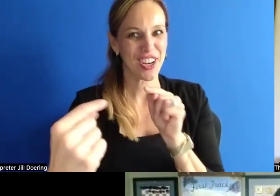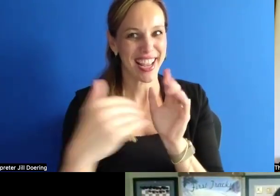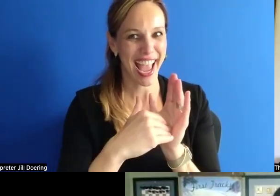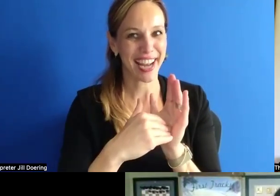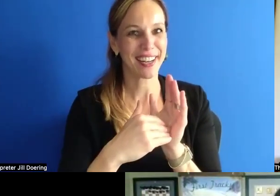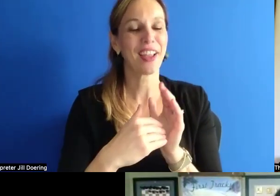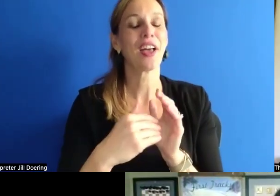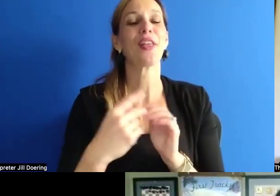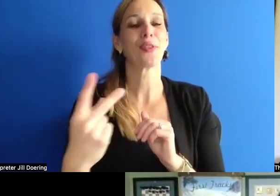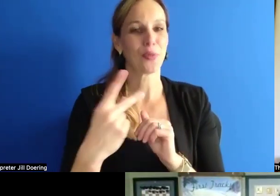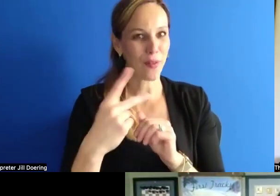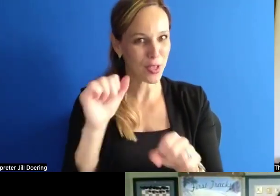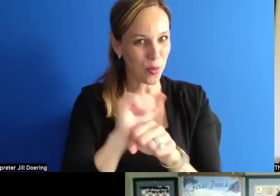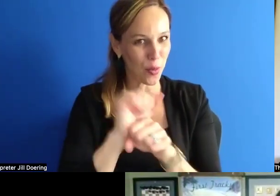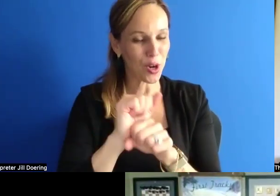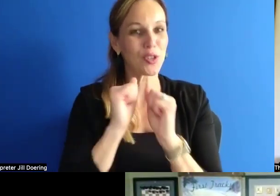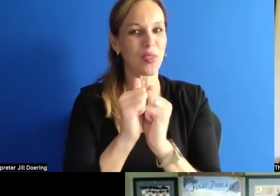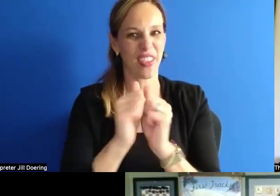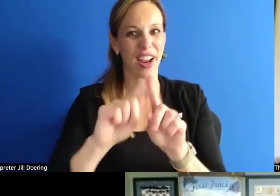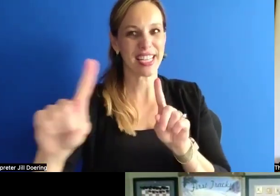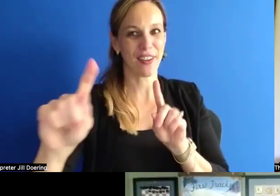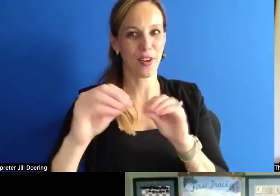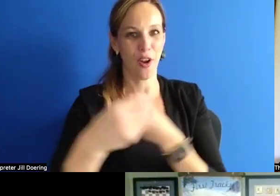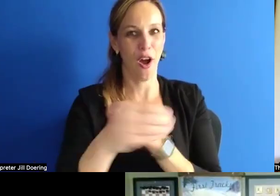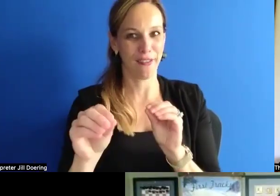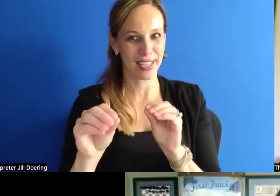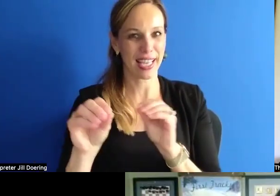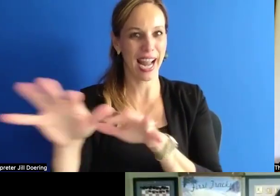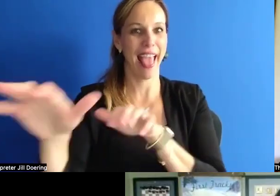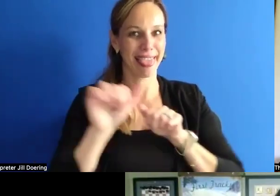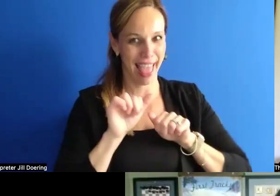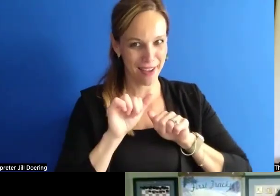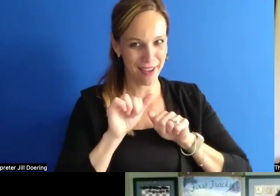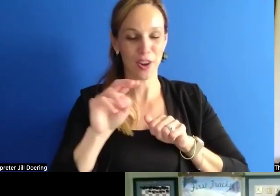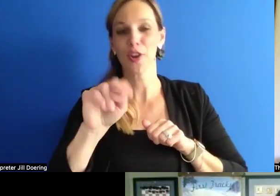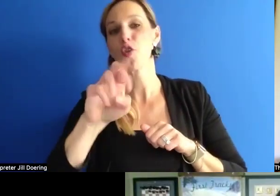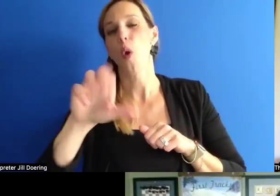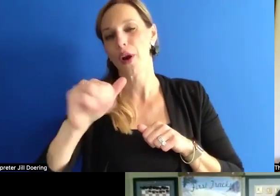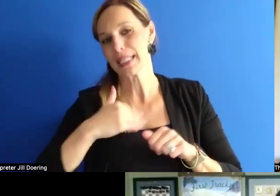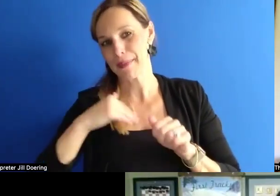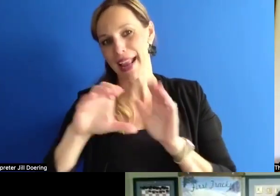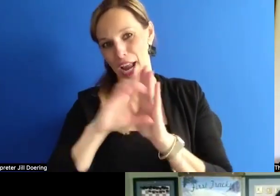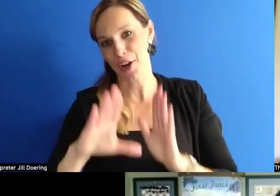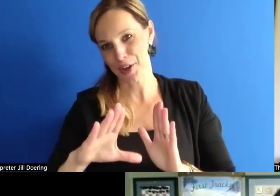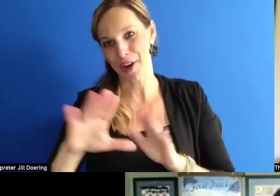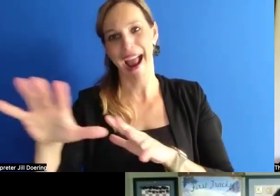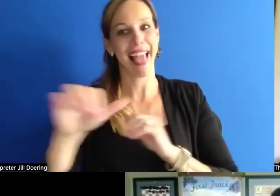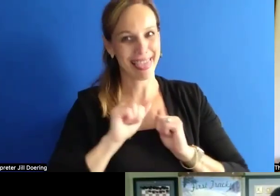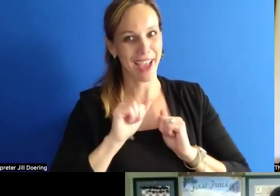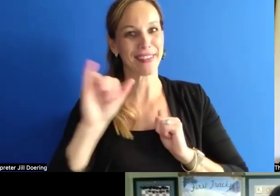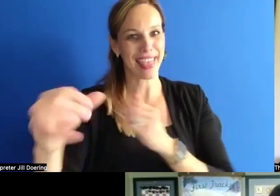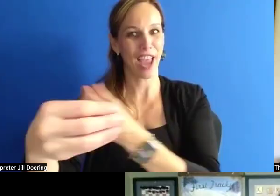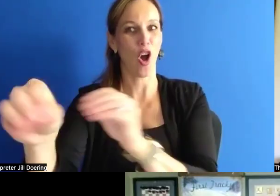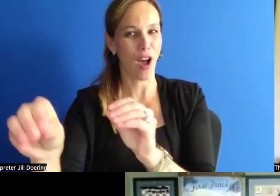different office, and my character left, Nora left to go work for a